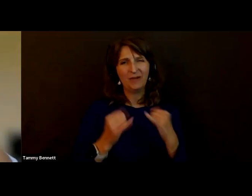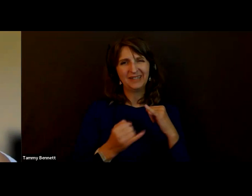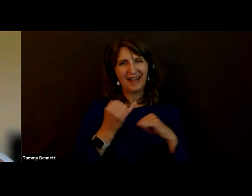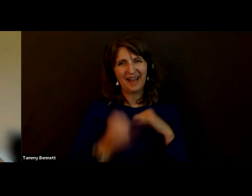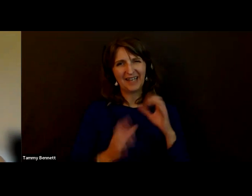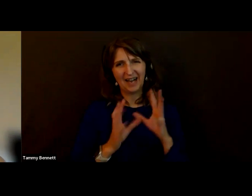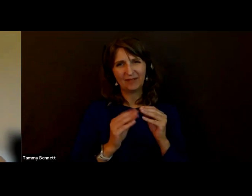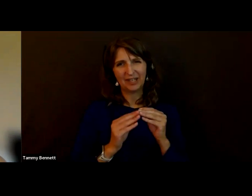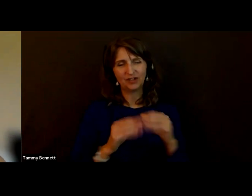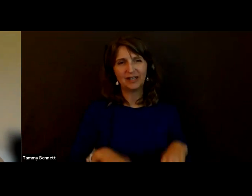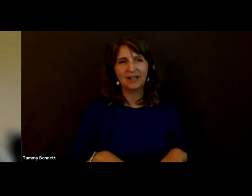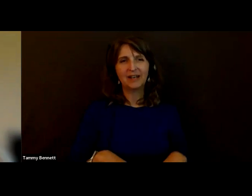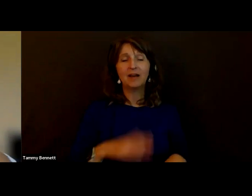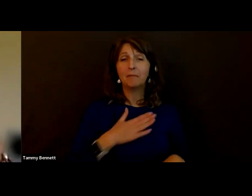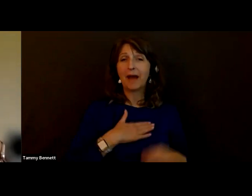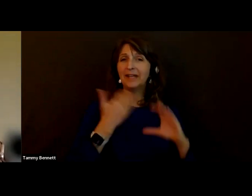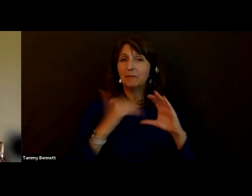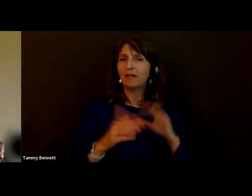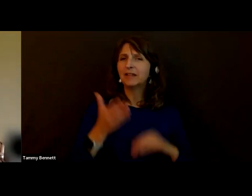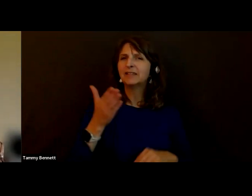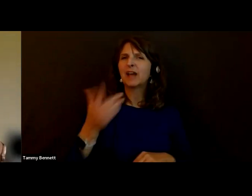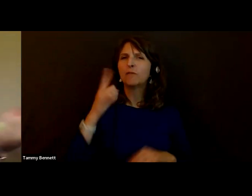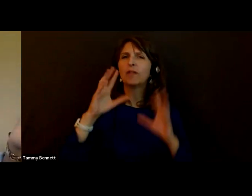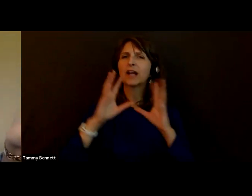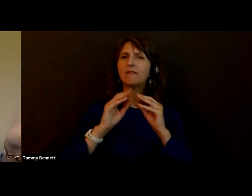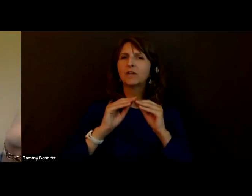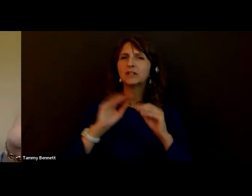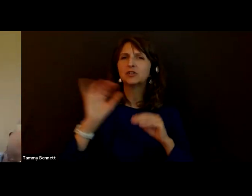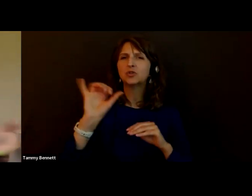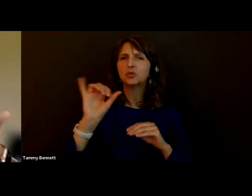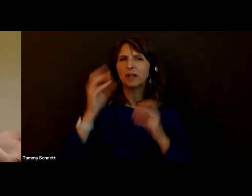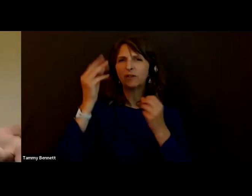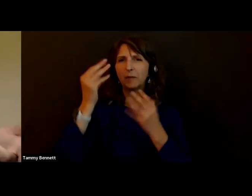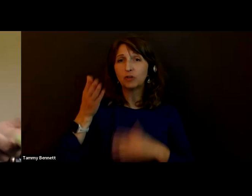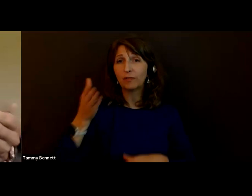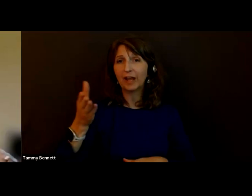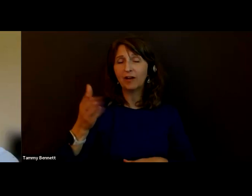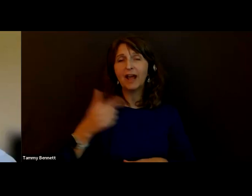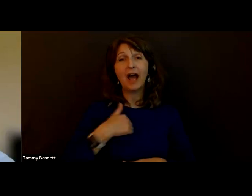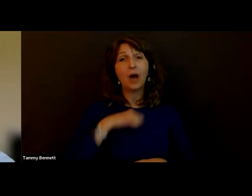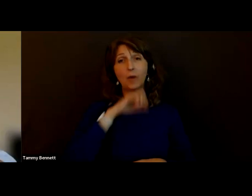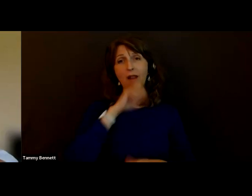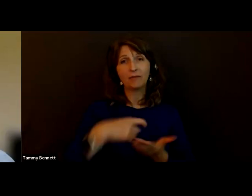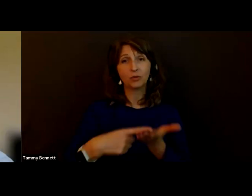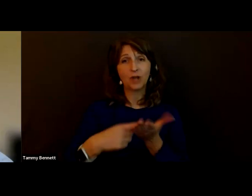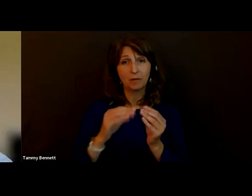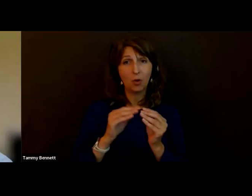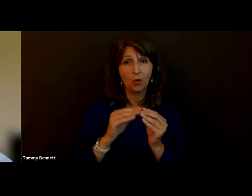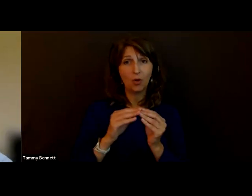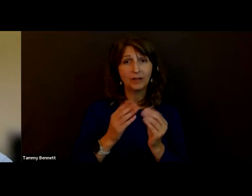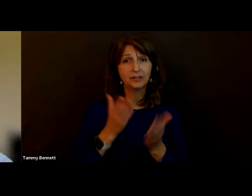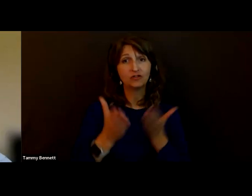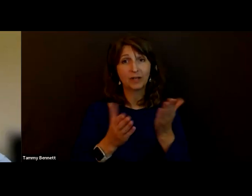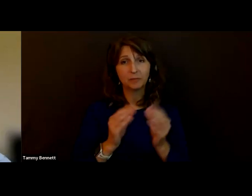header, my email is also there. I would love to talk more about it and make some suggestions. Please reach out to me. I got another question